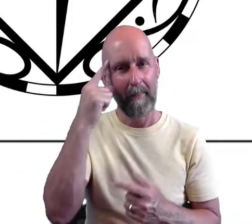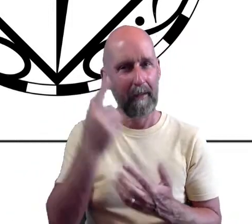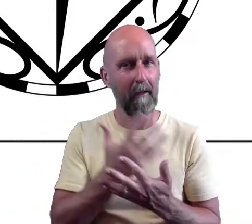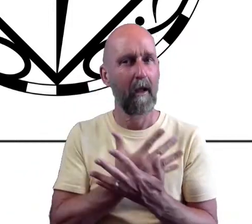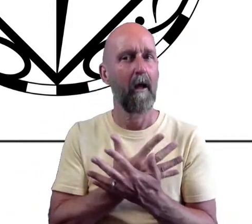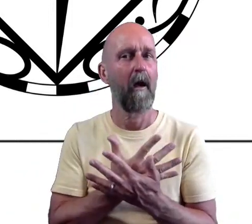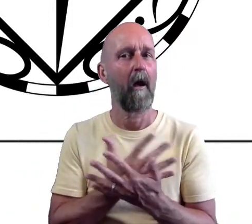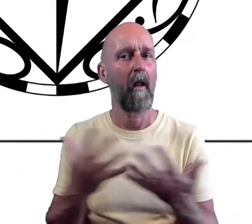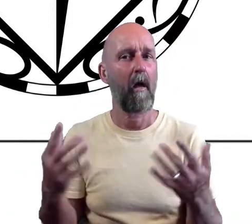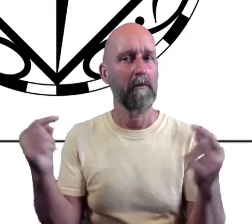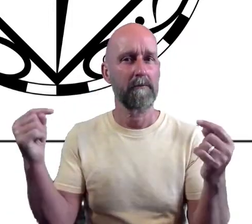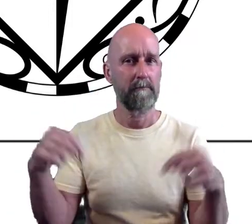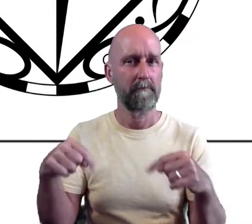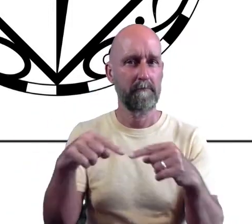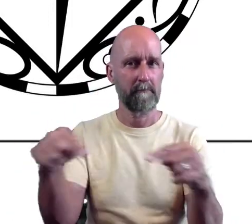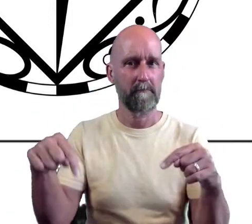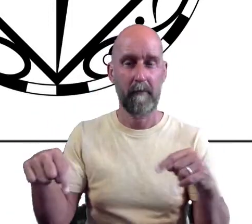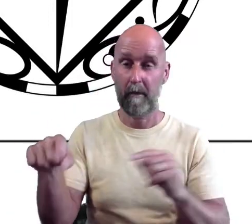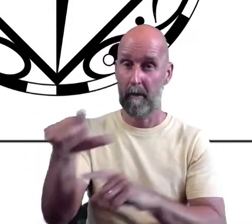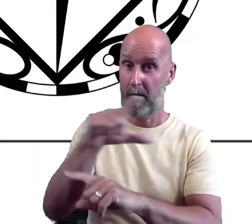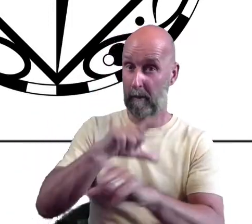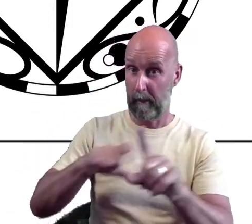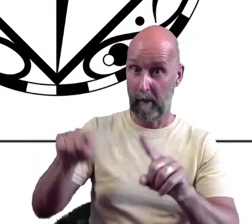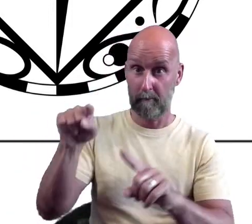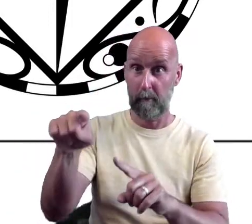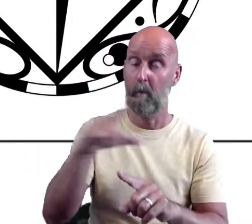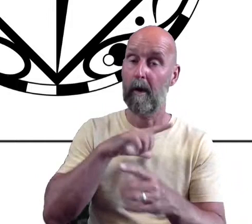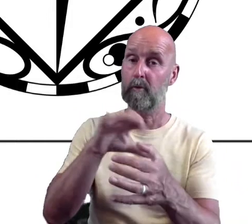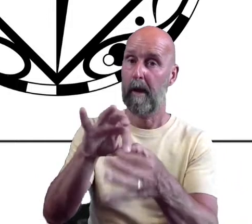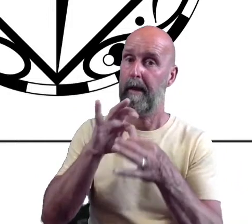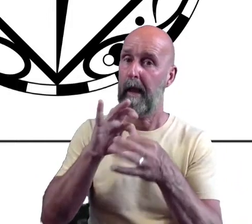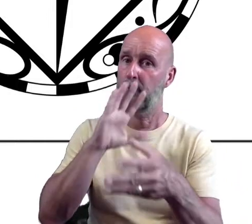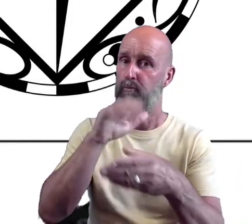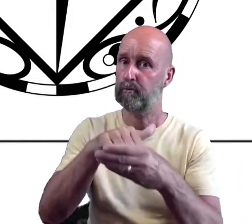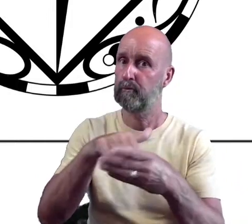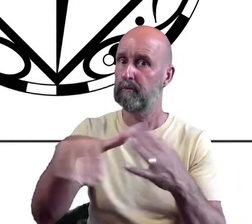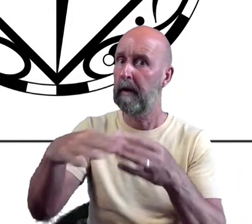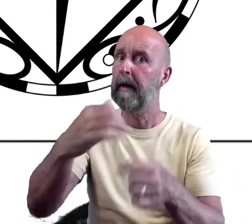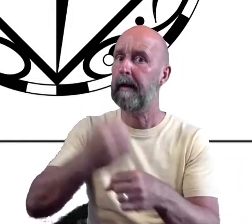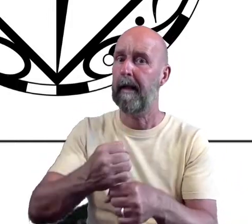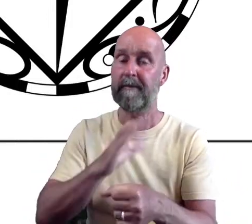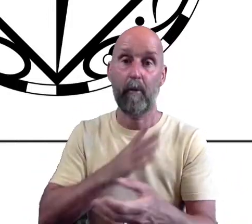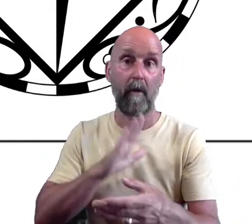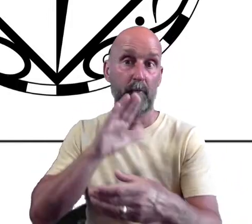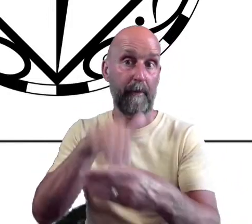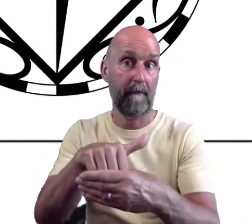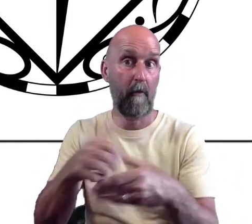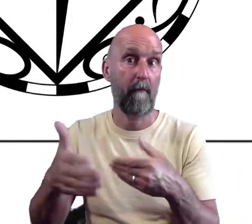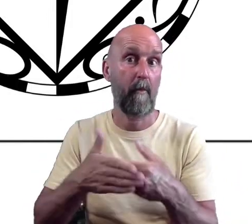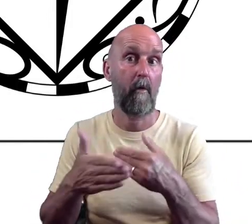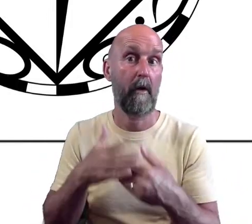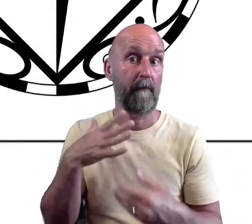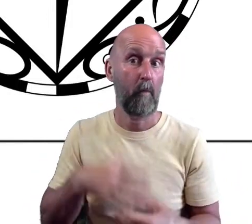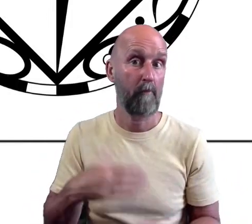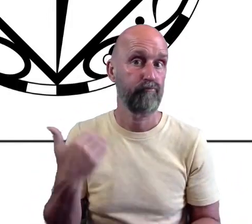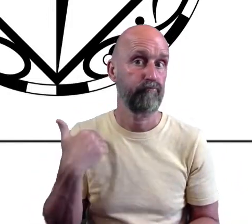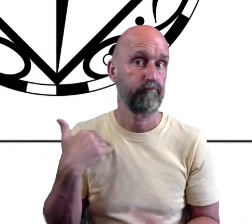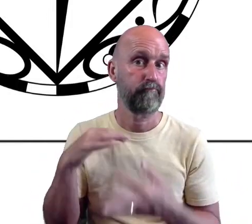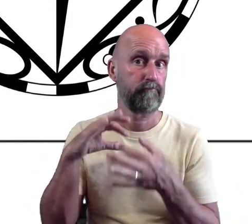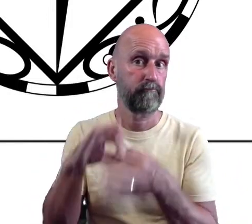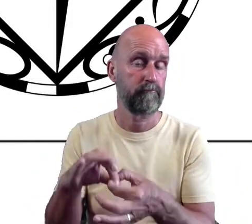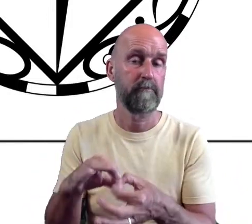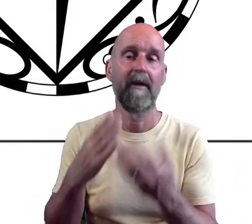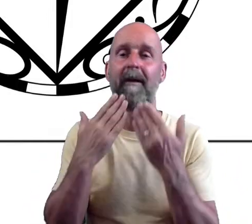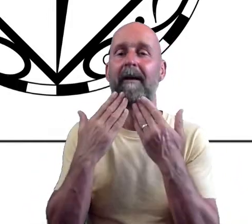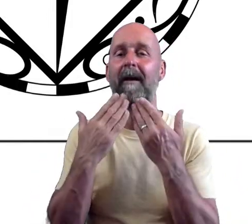this space and in this community for engaging with games. So I'd love to be a part of that if anyone wants to do that. So yeah, thank you. I think I'll